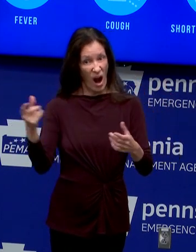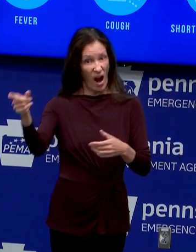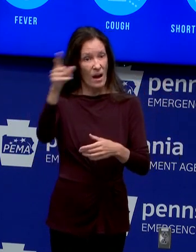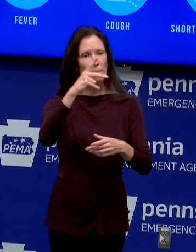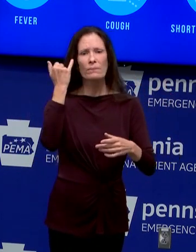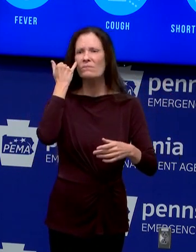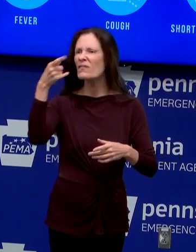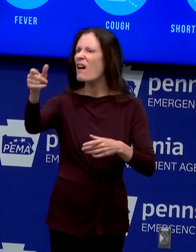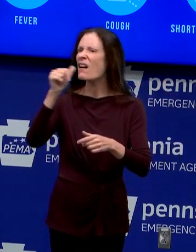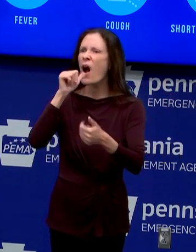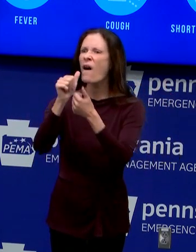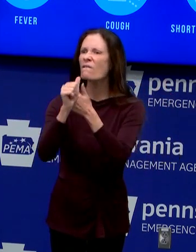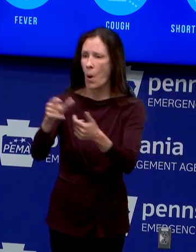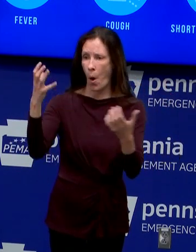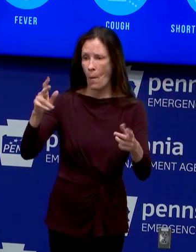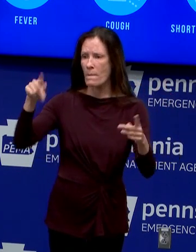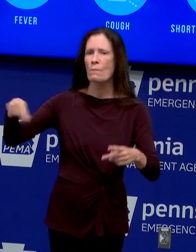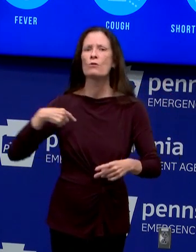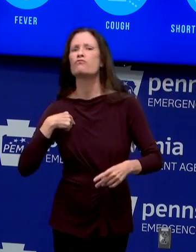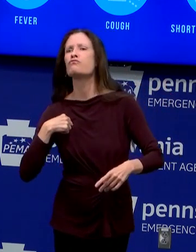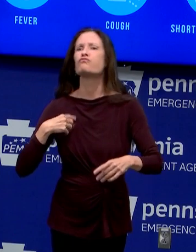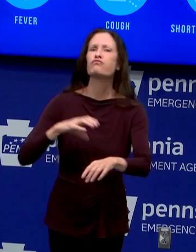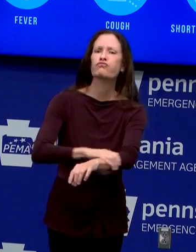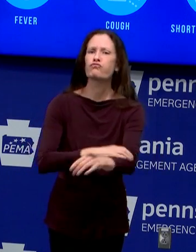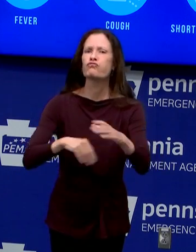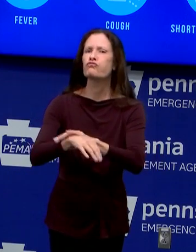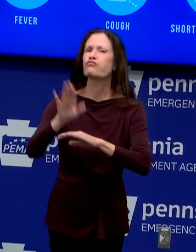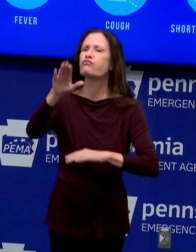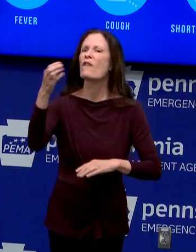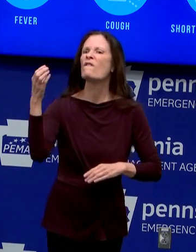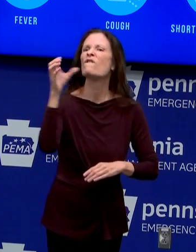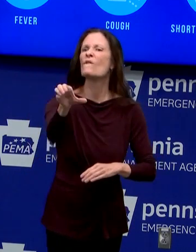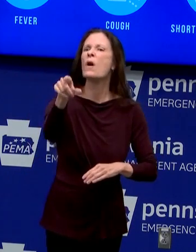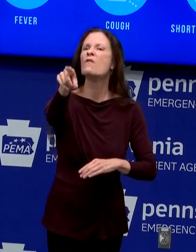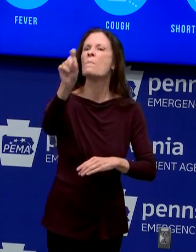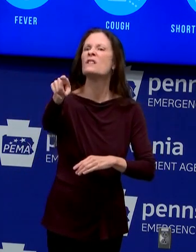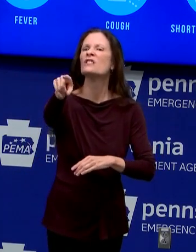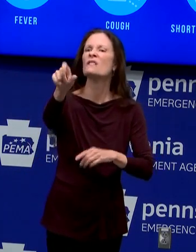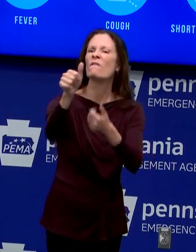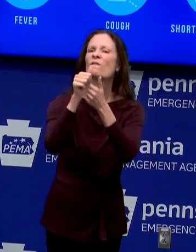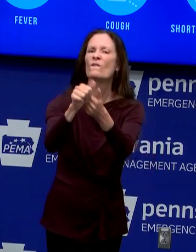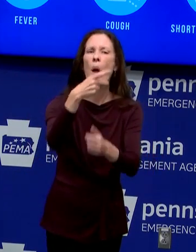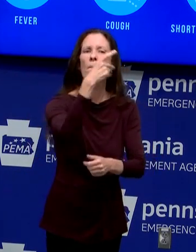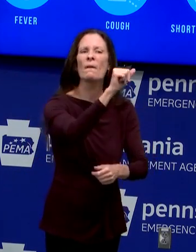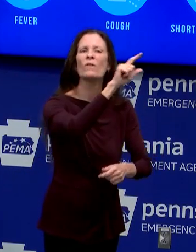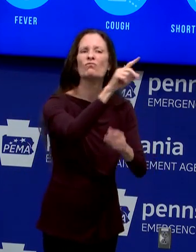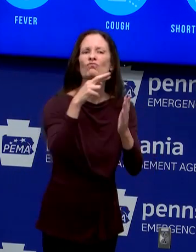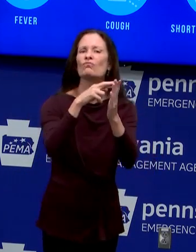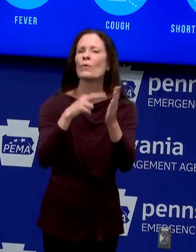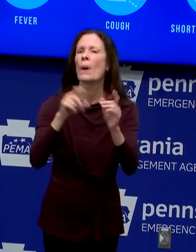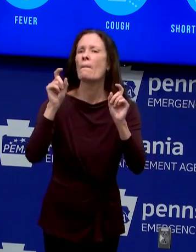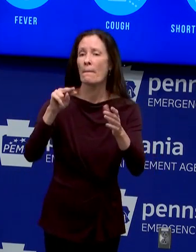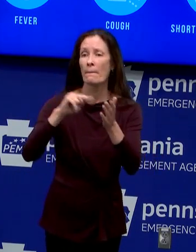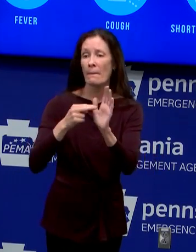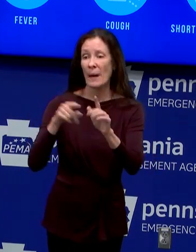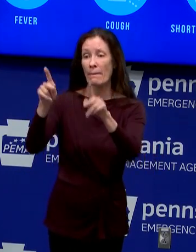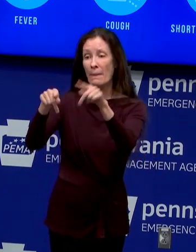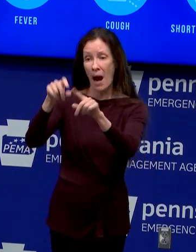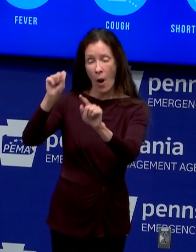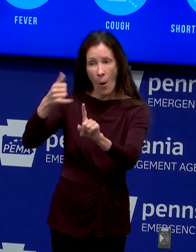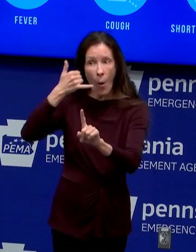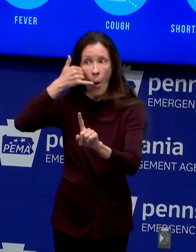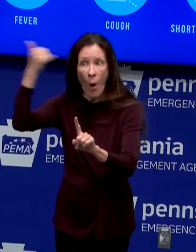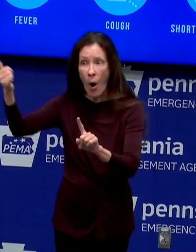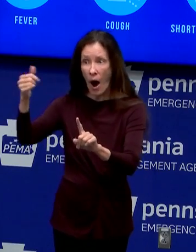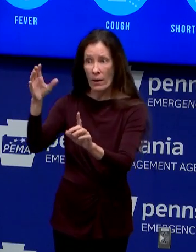their reporting? Police, 911, or the Department of Health? Well, I would not call 911 unless there's an emergency. Certainly, if you have